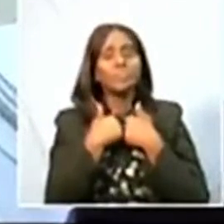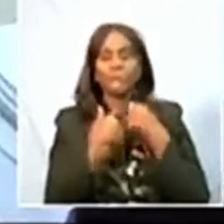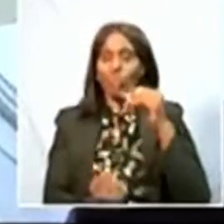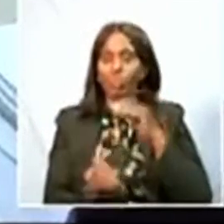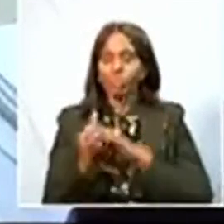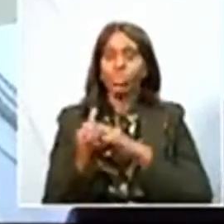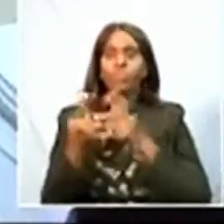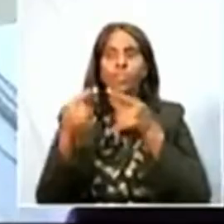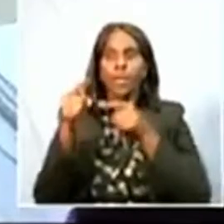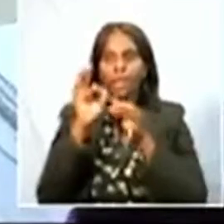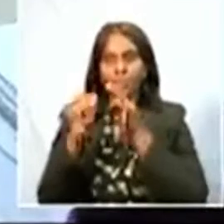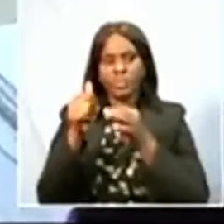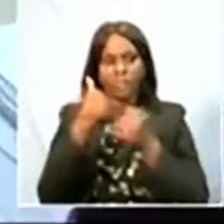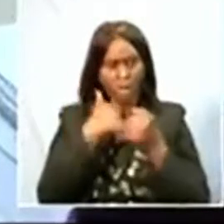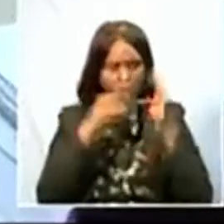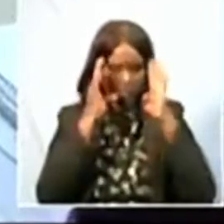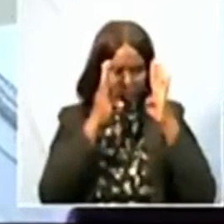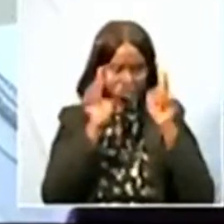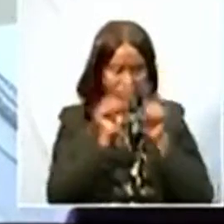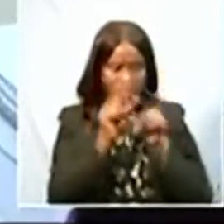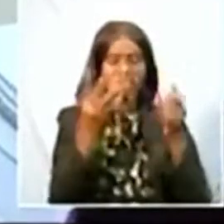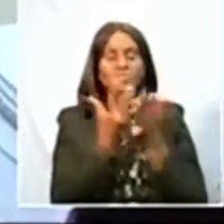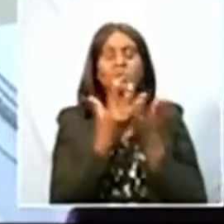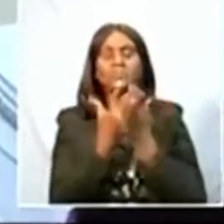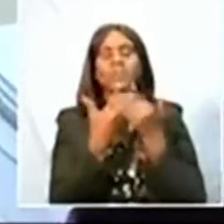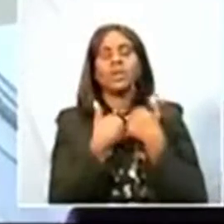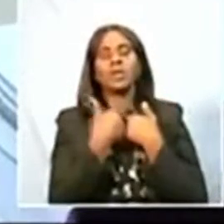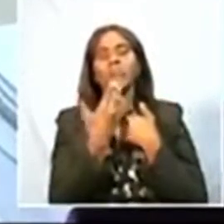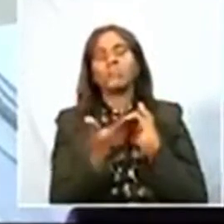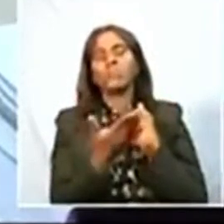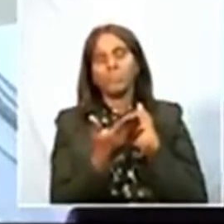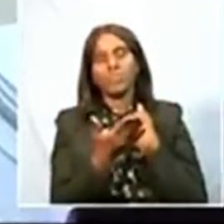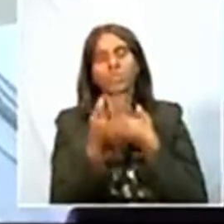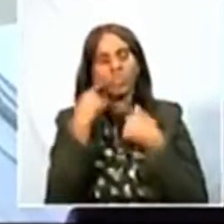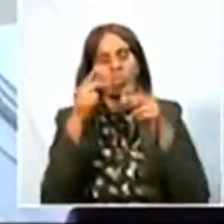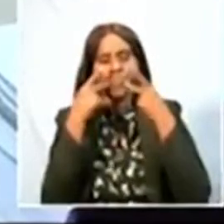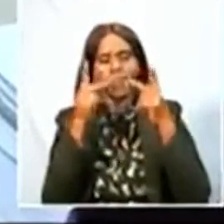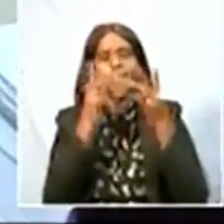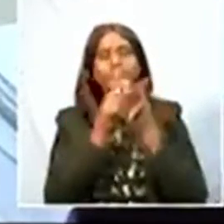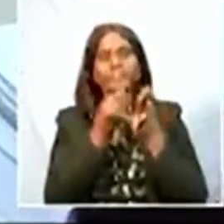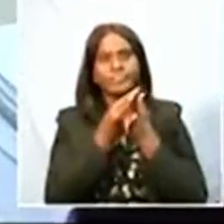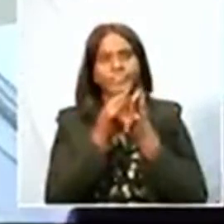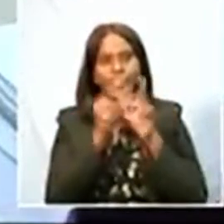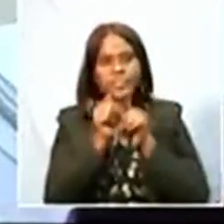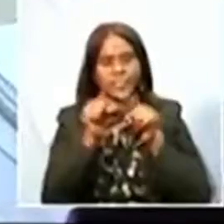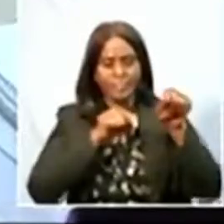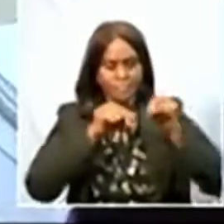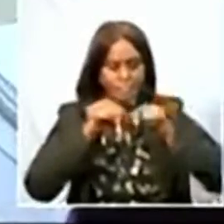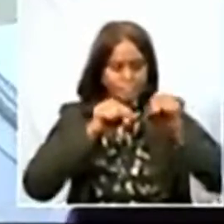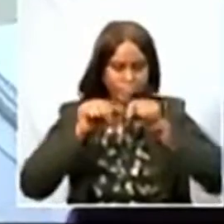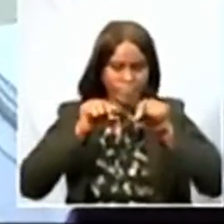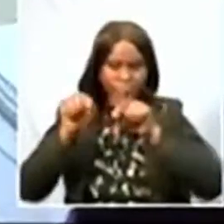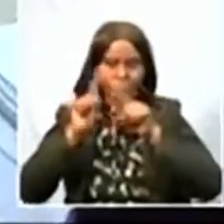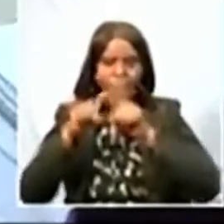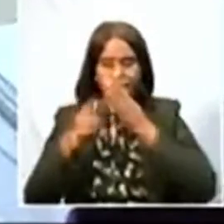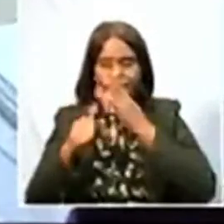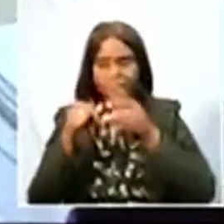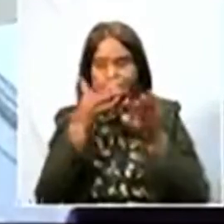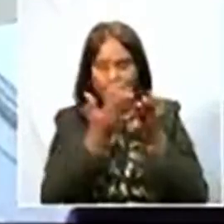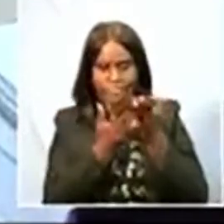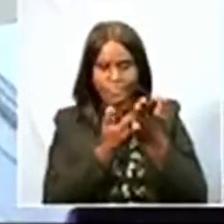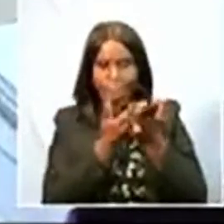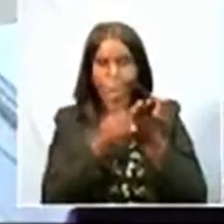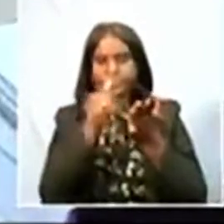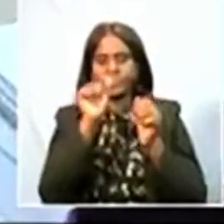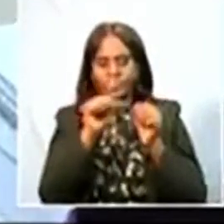arisen if you have regard and fear for public resources and regulation. But here